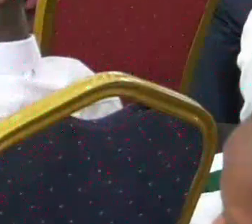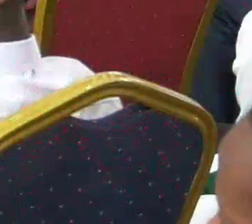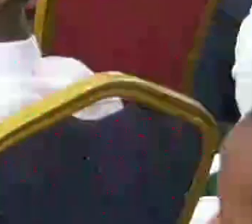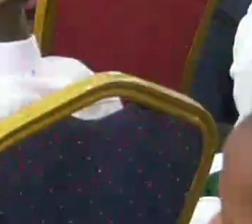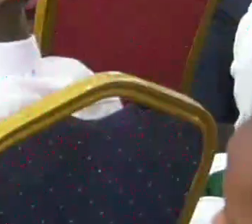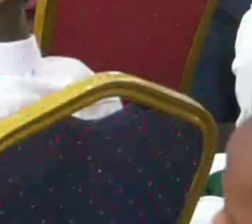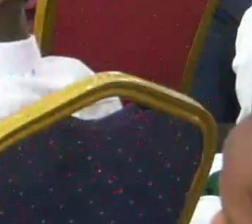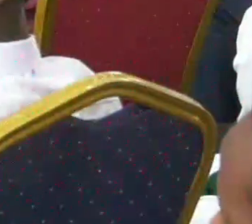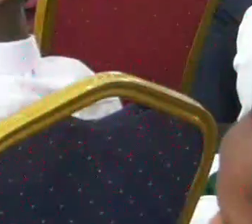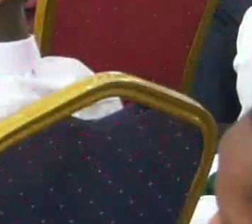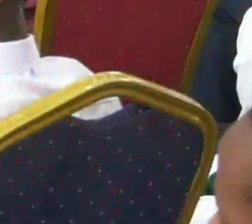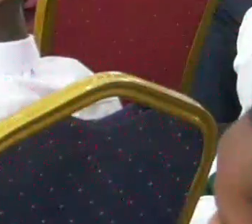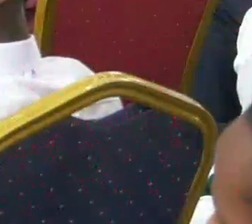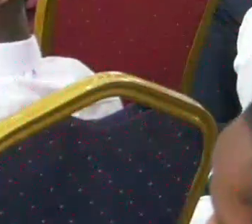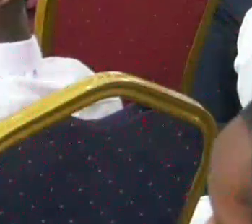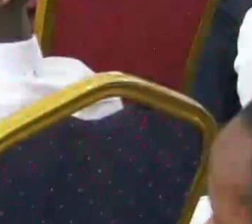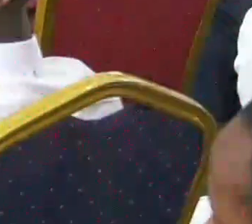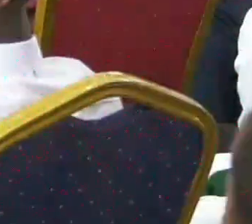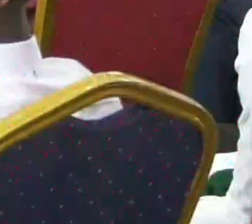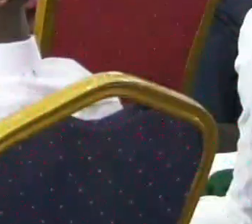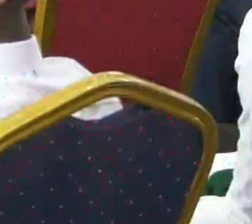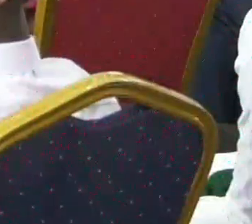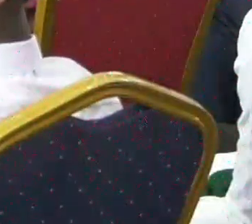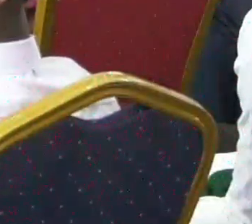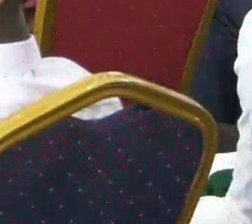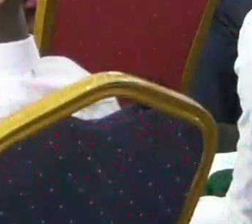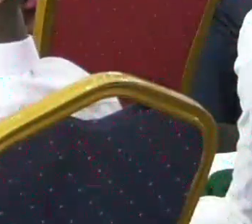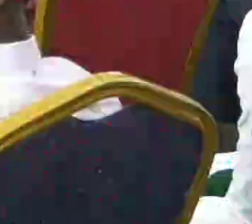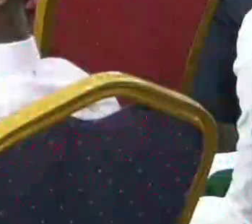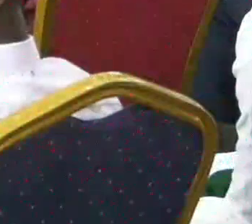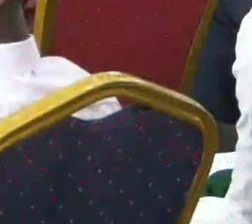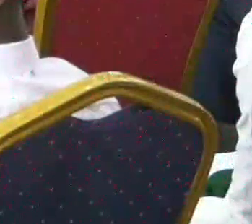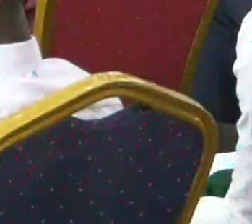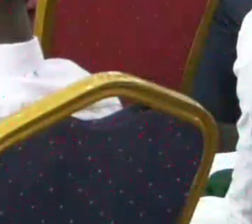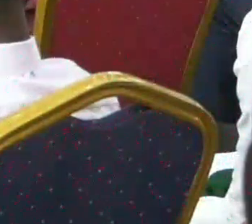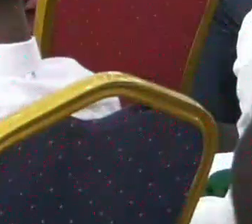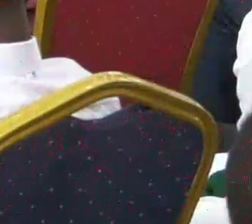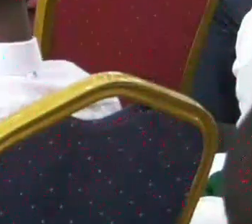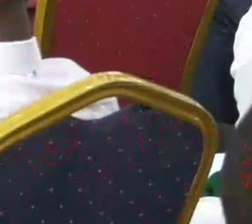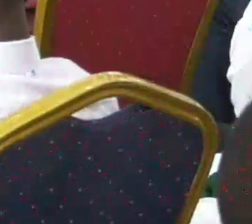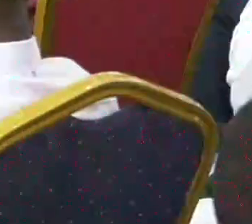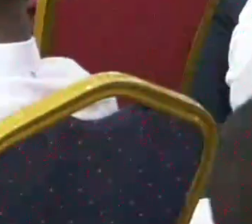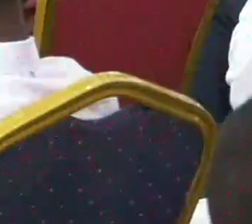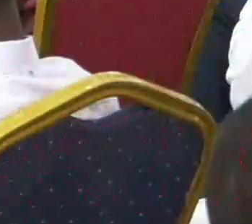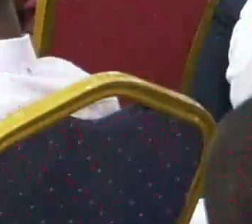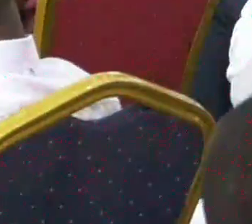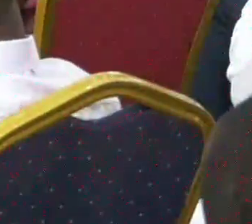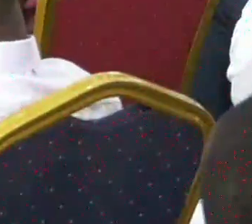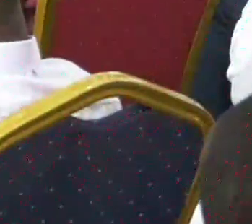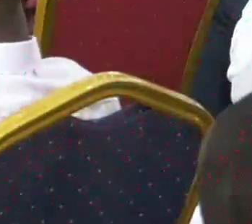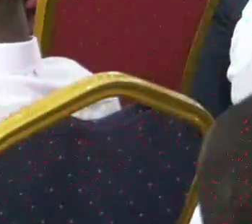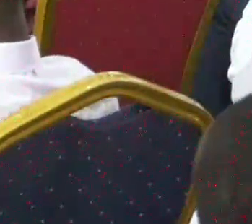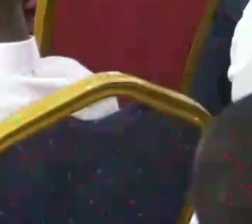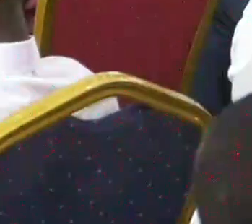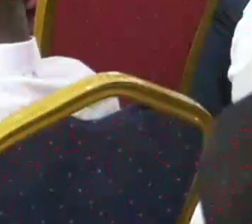Persons who've registered with KRA and have gotten a KRA PIN, and then it happens that they don't get a